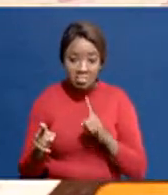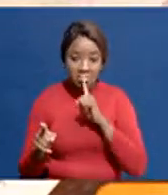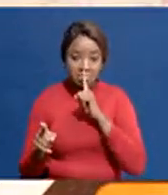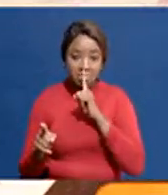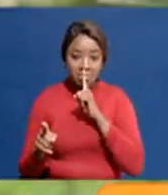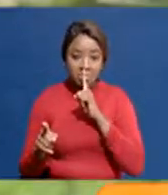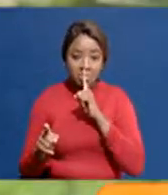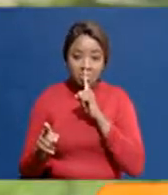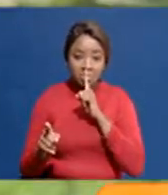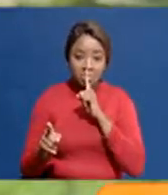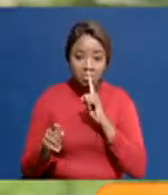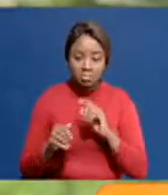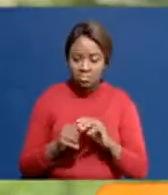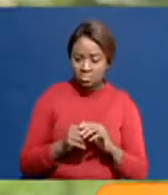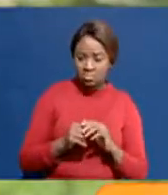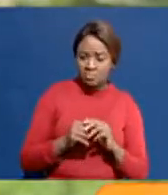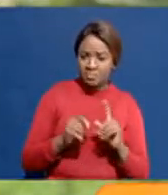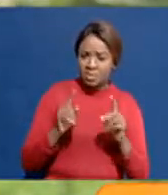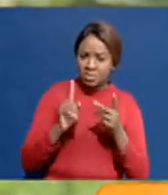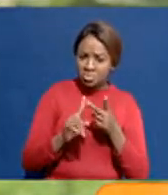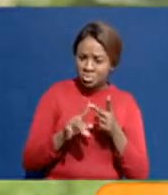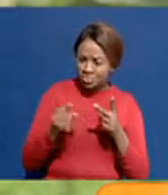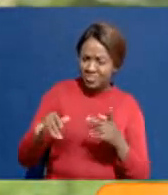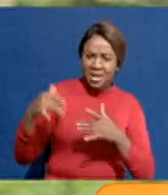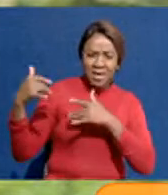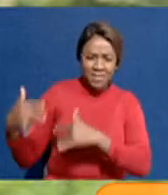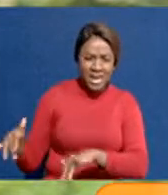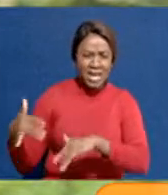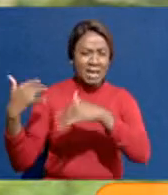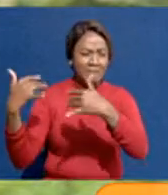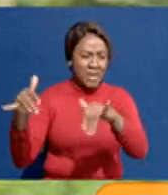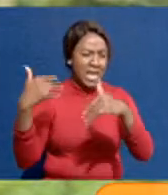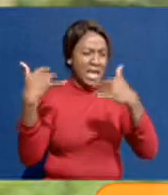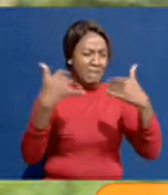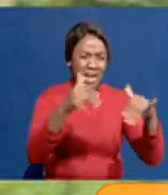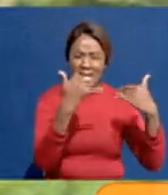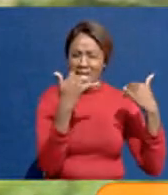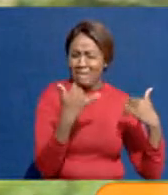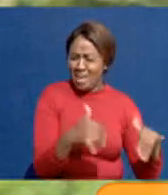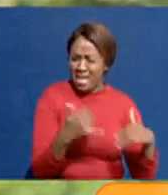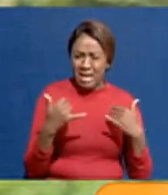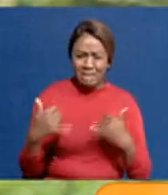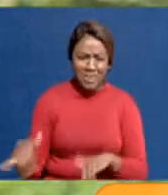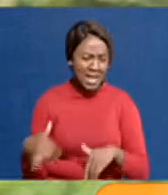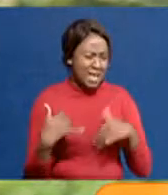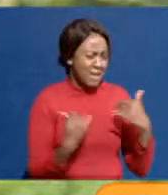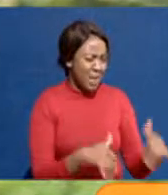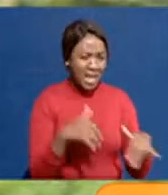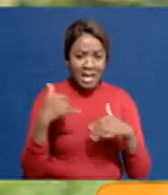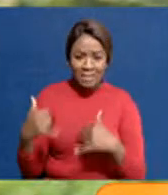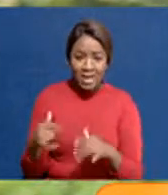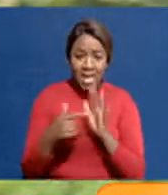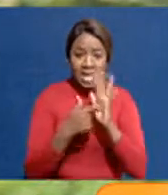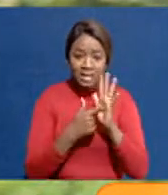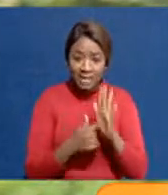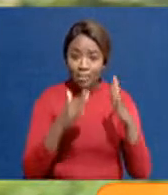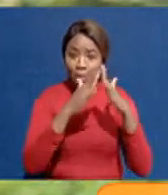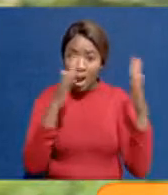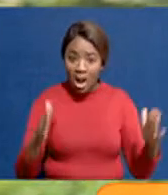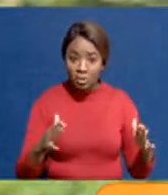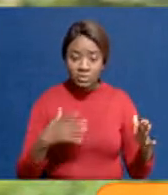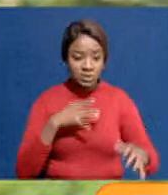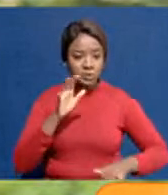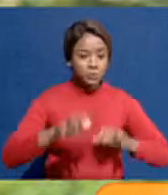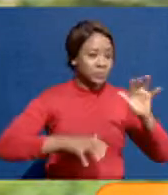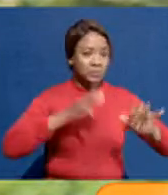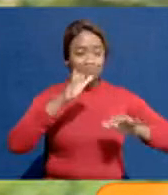very hyperactive. And this hyperactivity, he would, like in the house, would climb up the wall